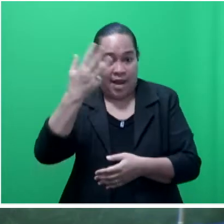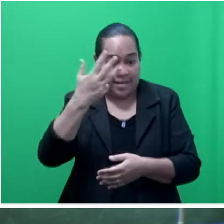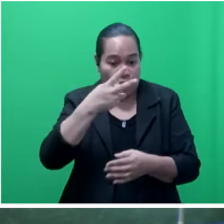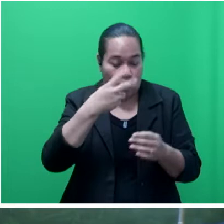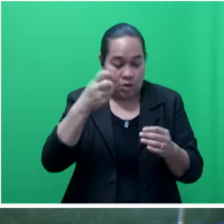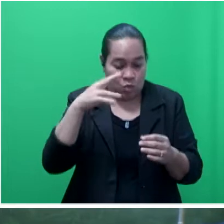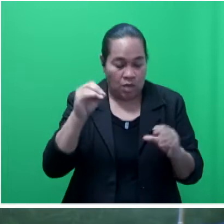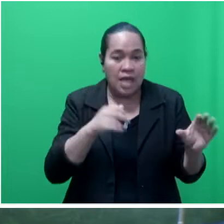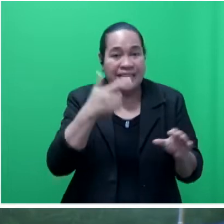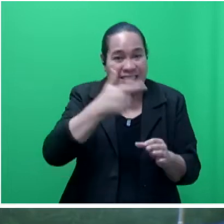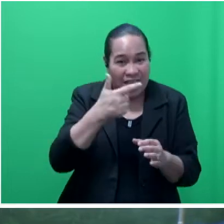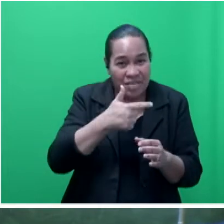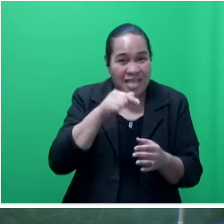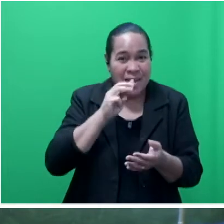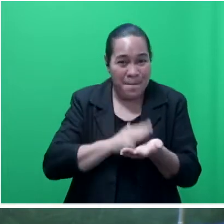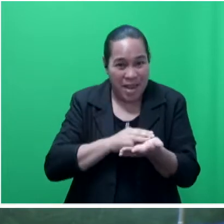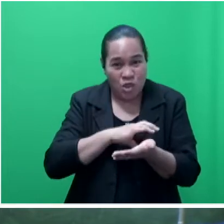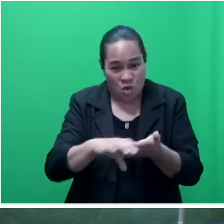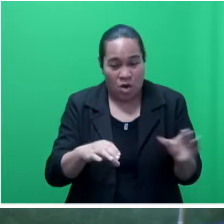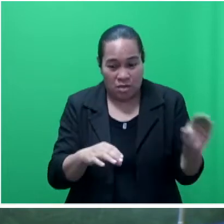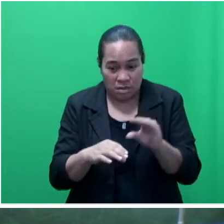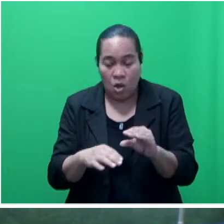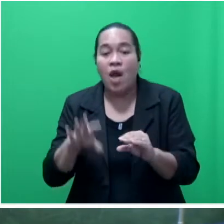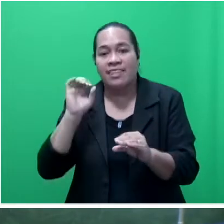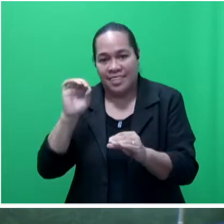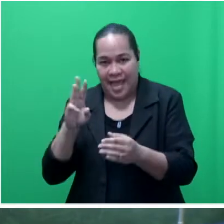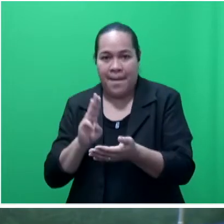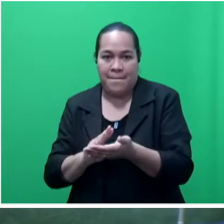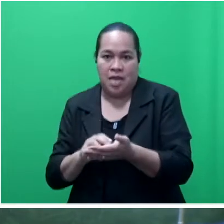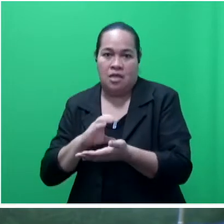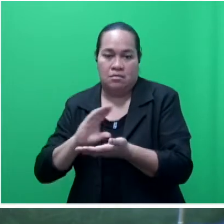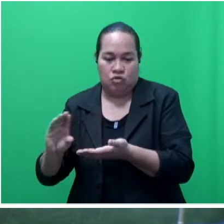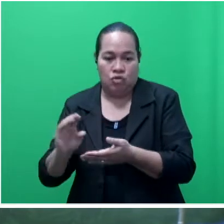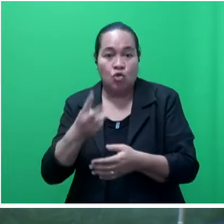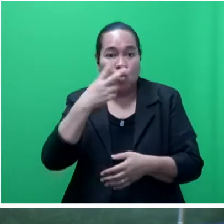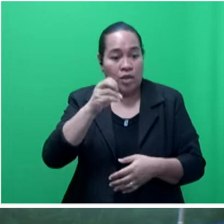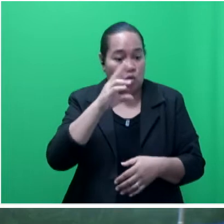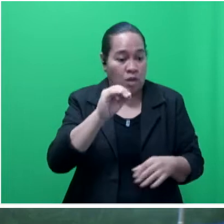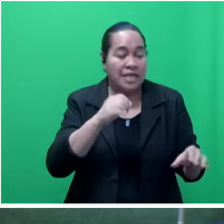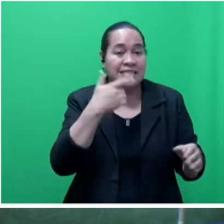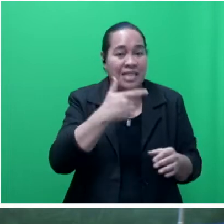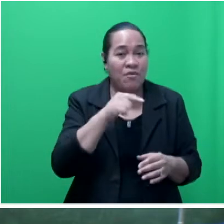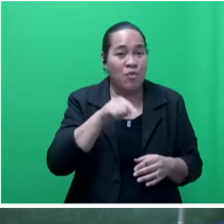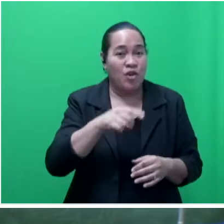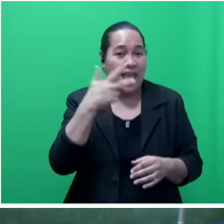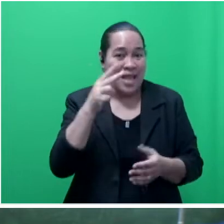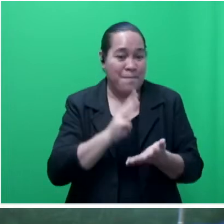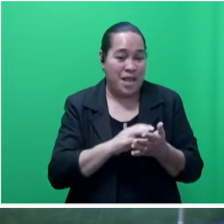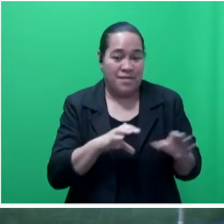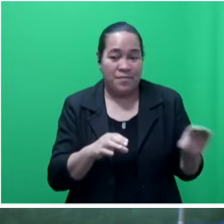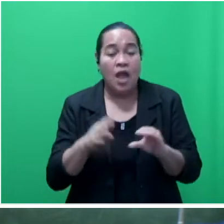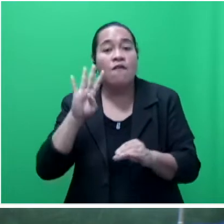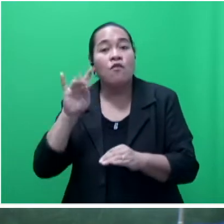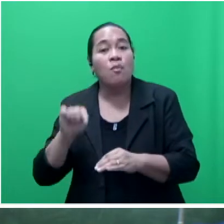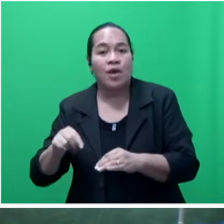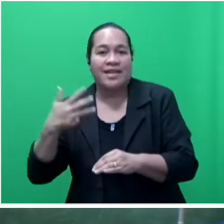2020, 17 million was allocated, 10 million was used. 2020, 7.8 million was allocated, 4.9 million